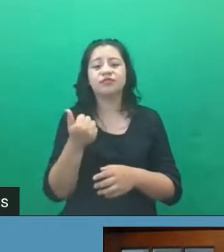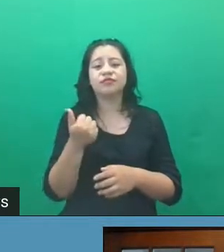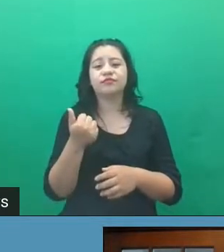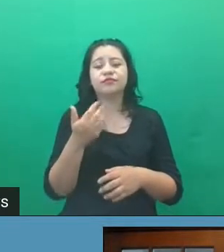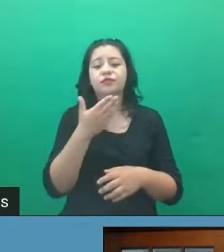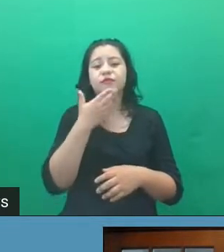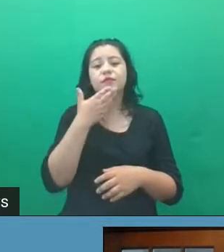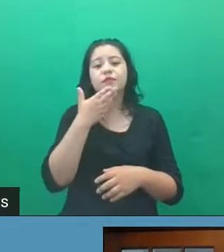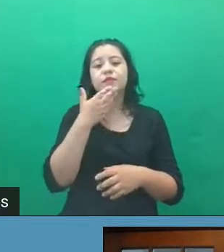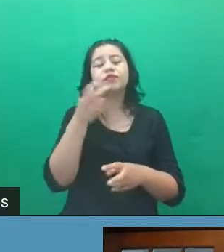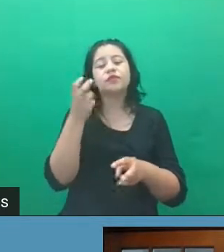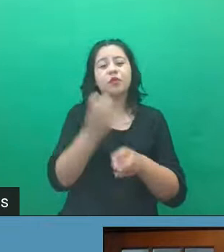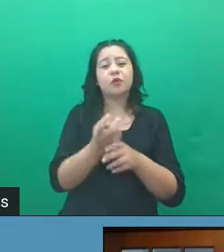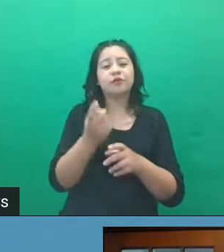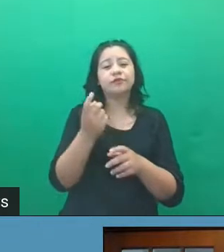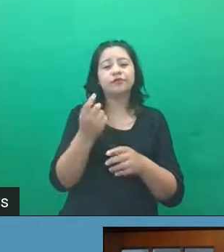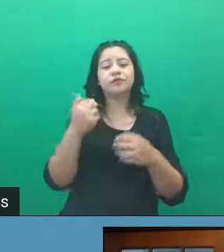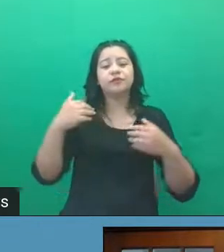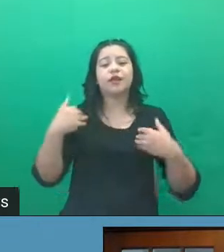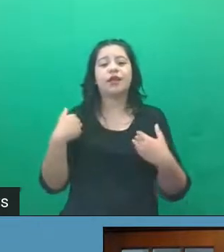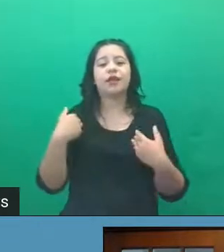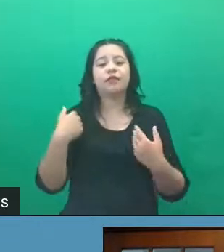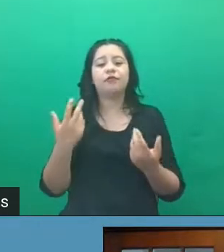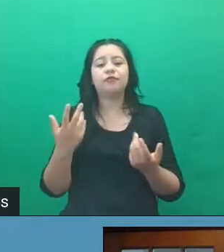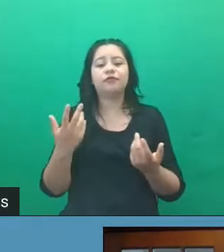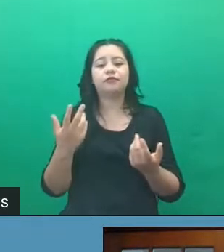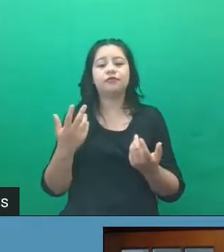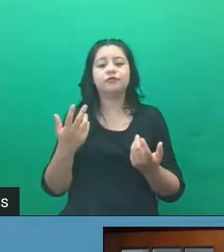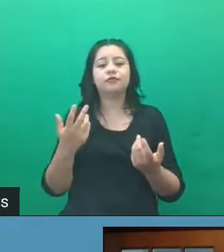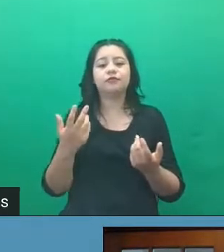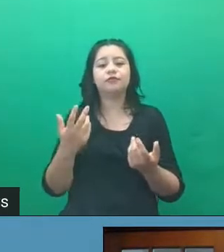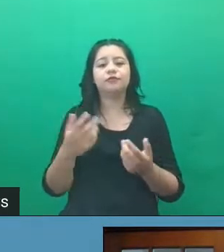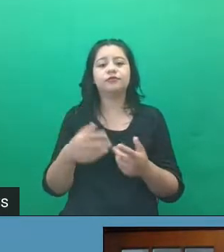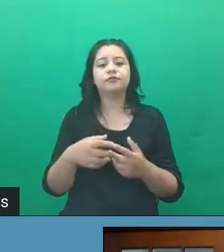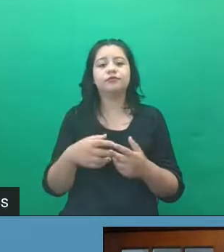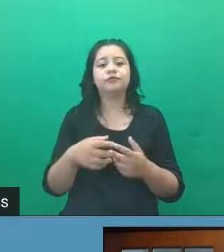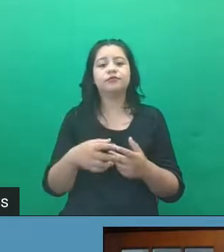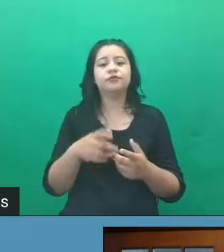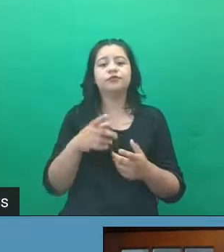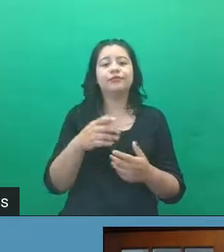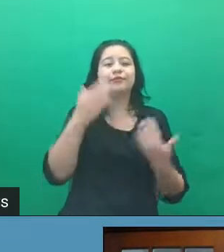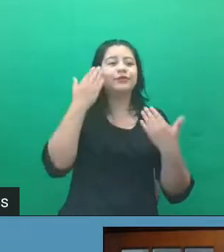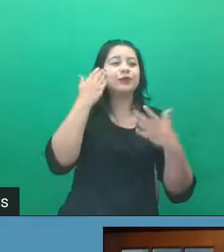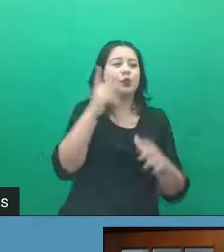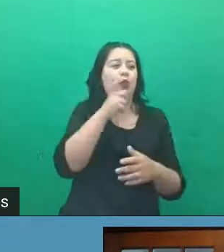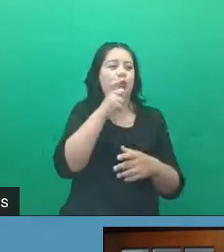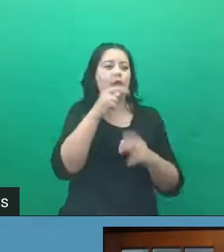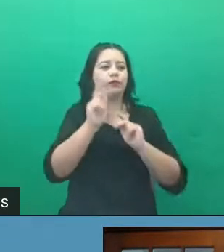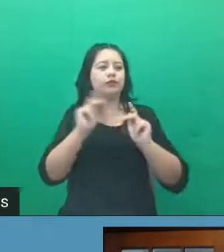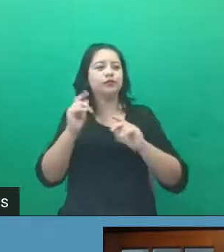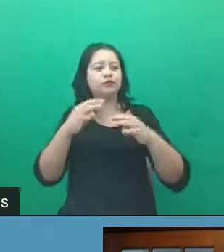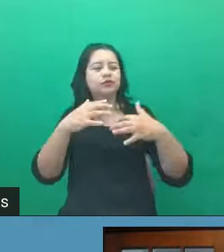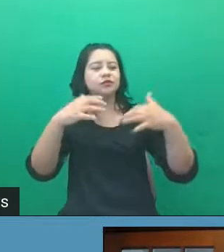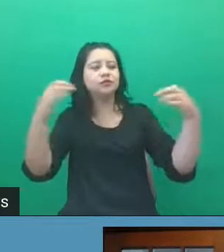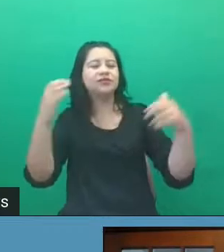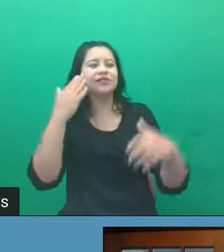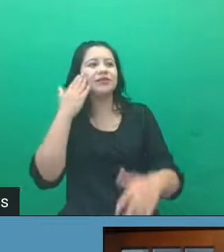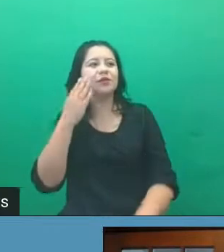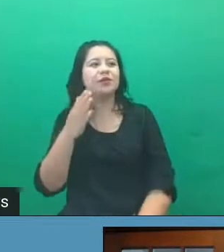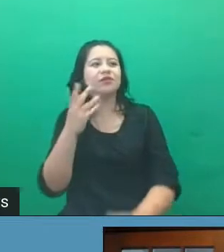better, it's hard to have a participatory thing when you don't know who the audience is and what your objectives